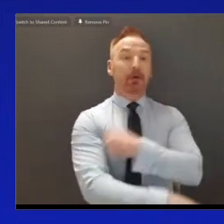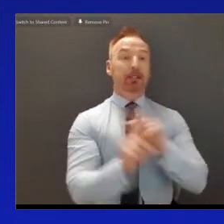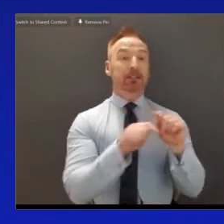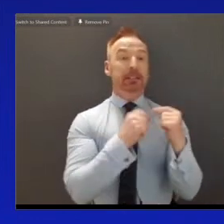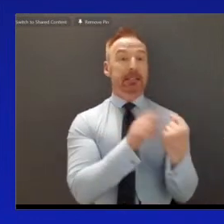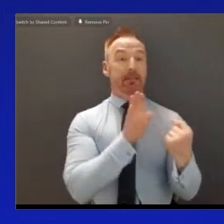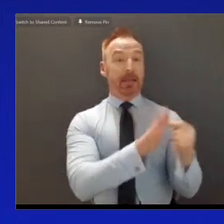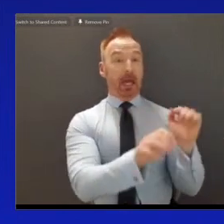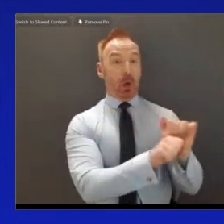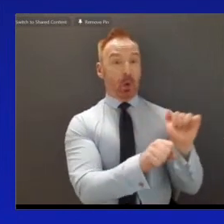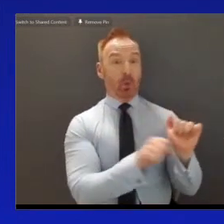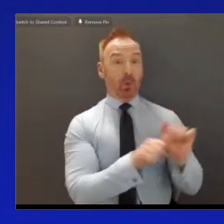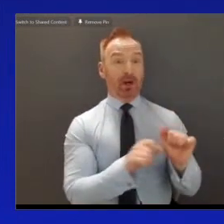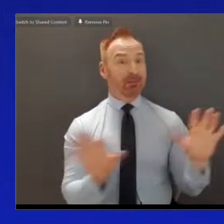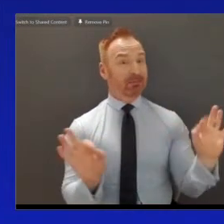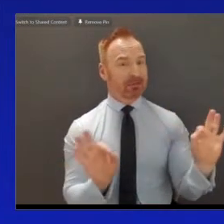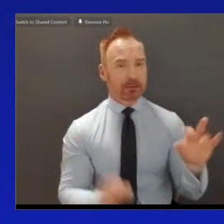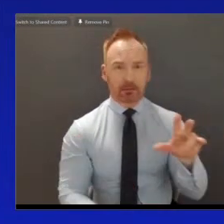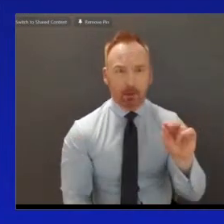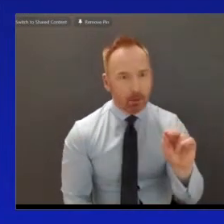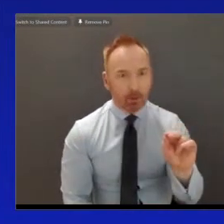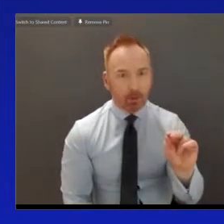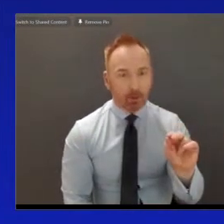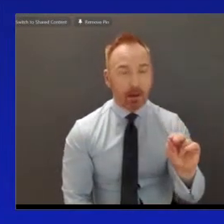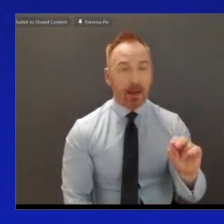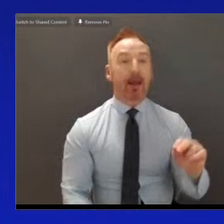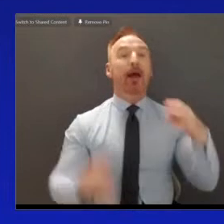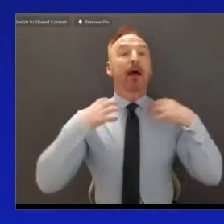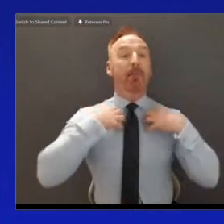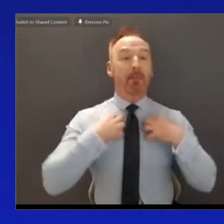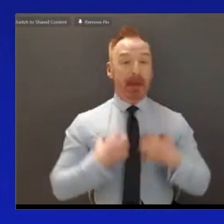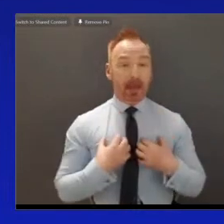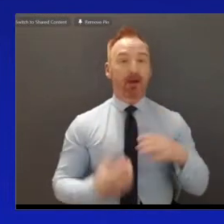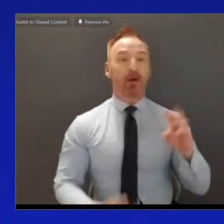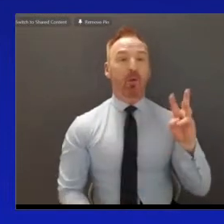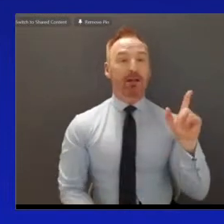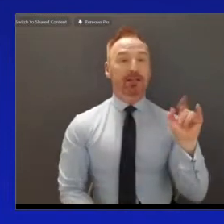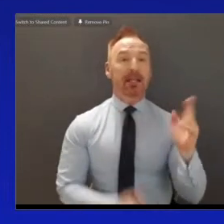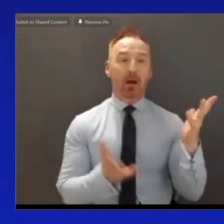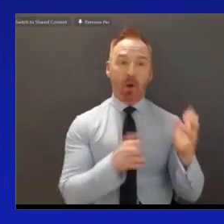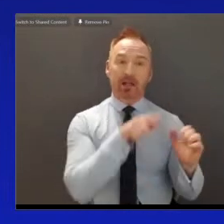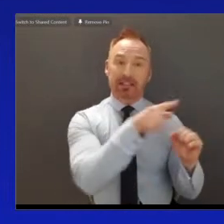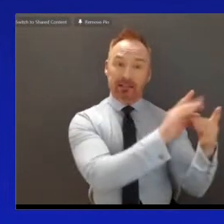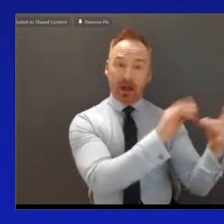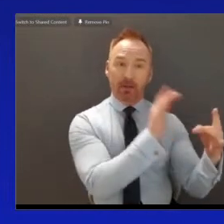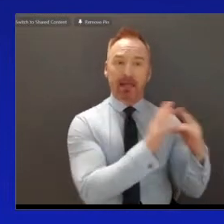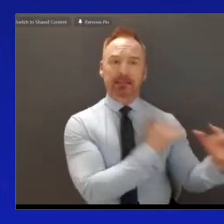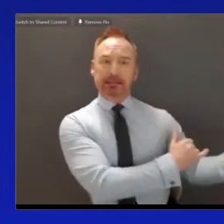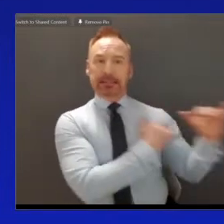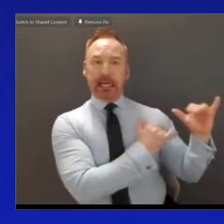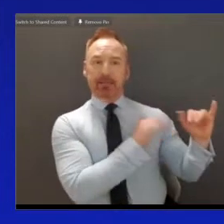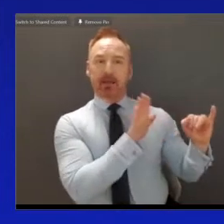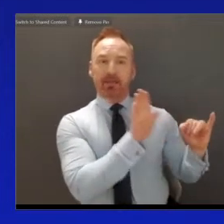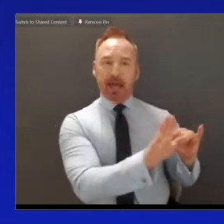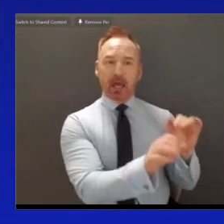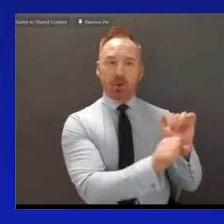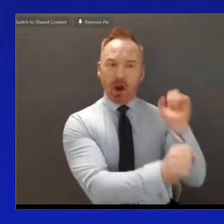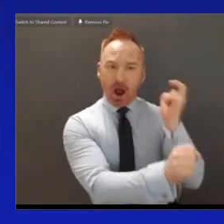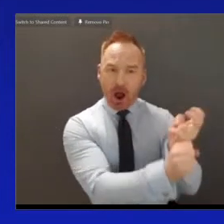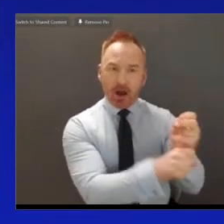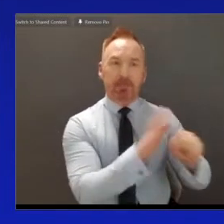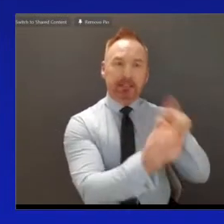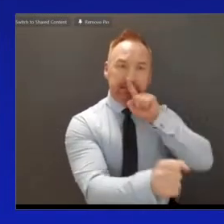no small feat, and I'd like to echo Mayor Watson and thank them for their hard work, as well as their dedication and commitment to helping our most